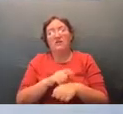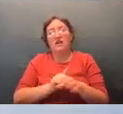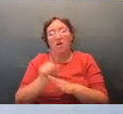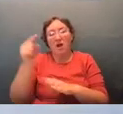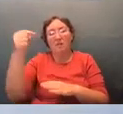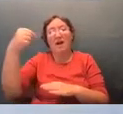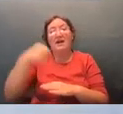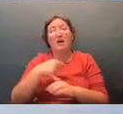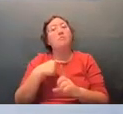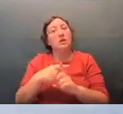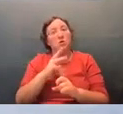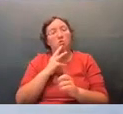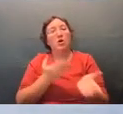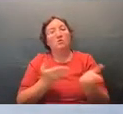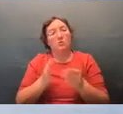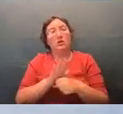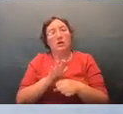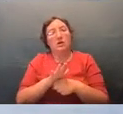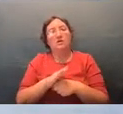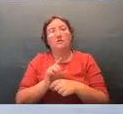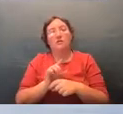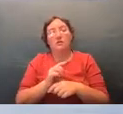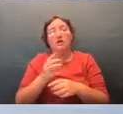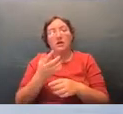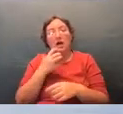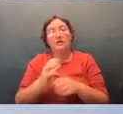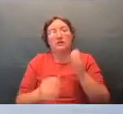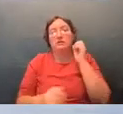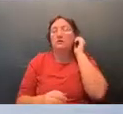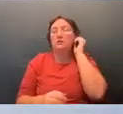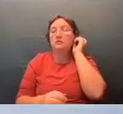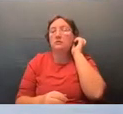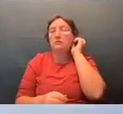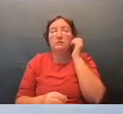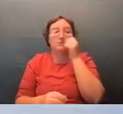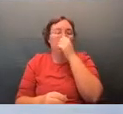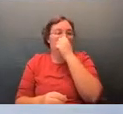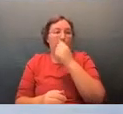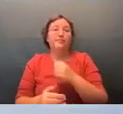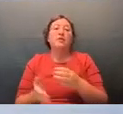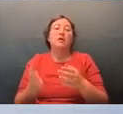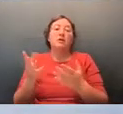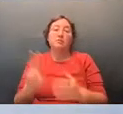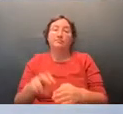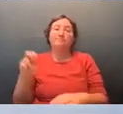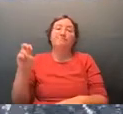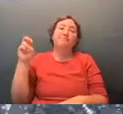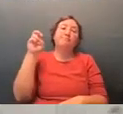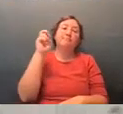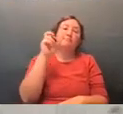as well as water going up and going down. From Mount Whitney, we're just going to pop